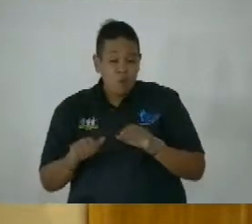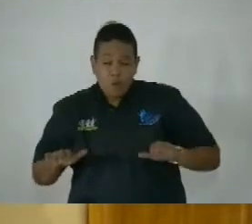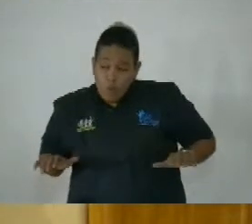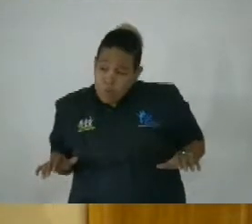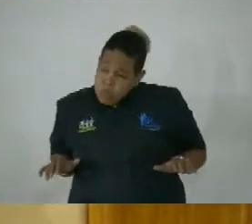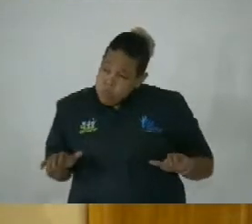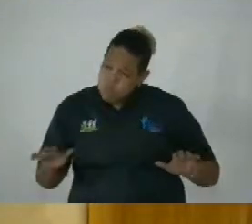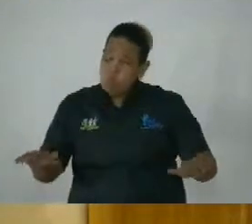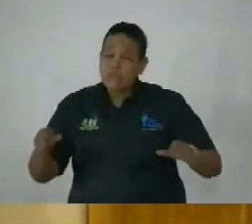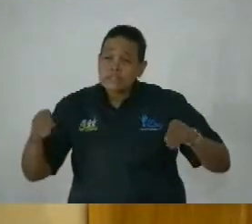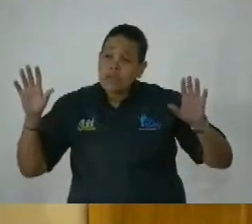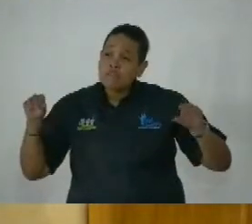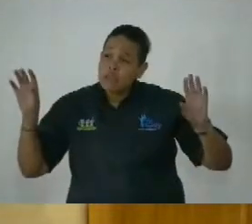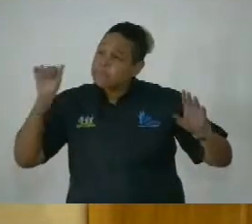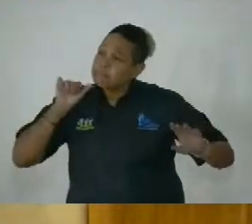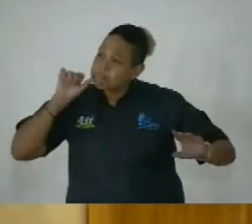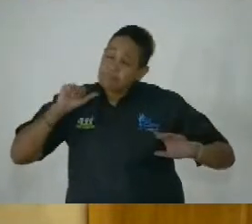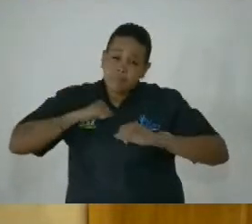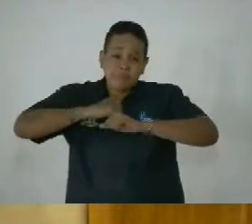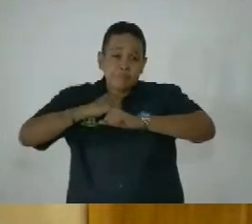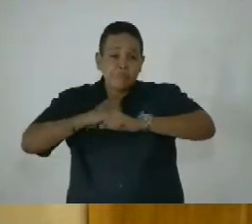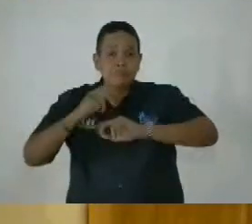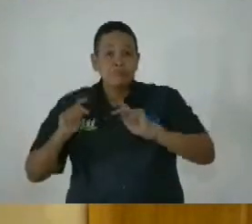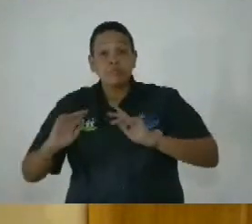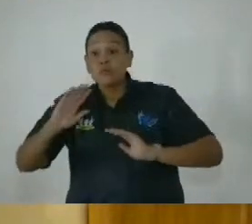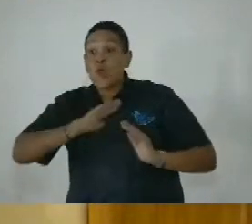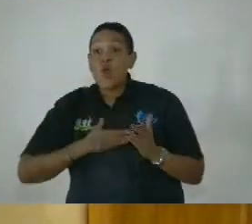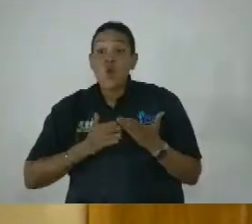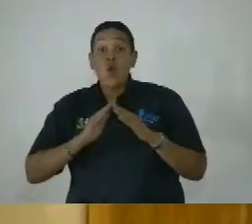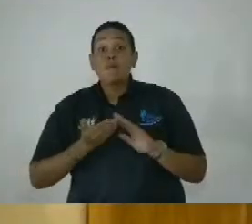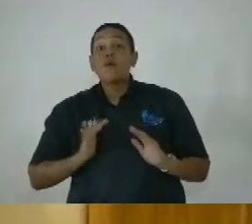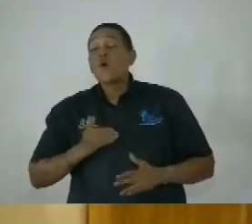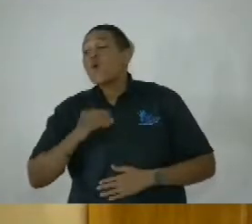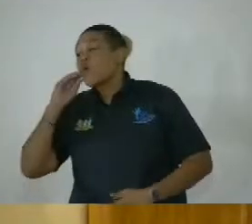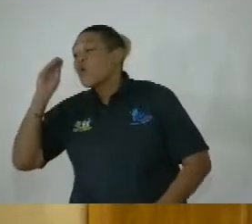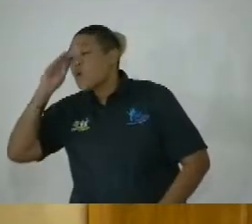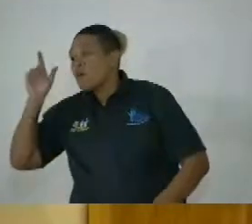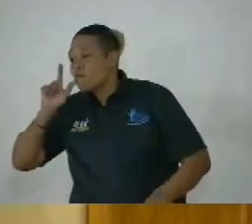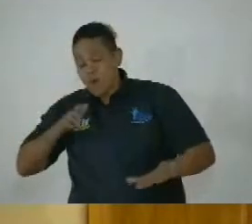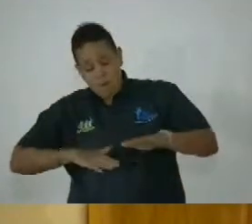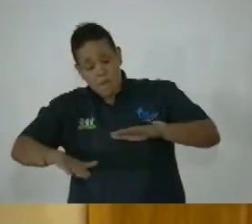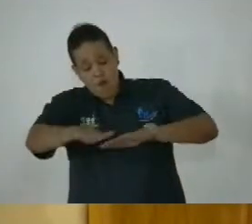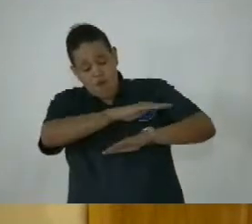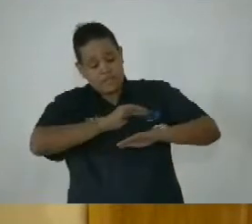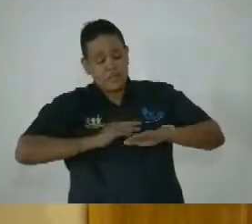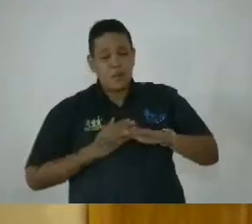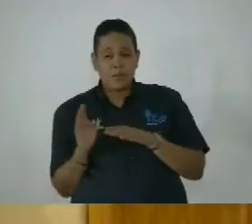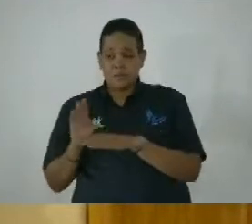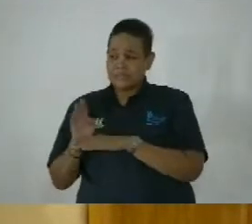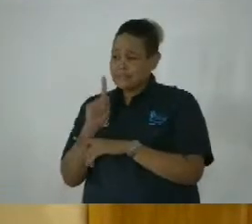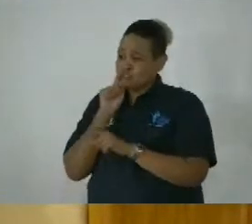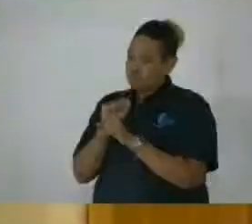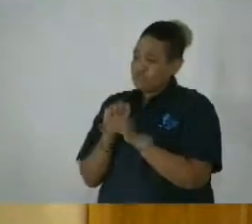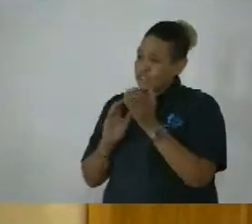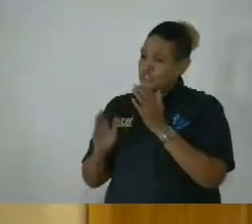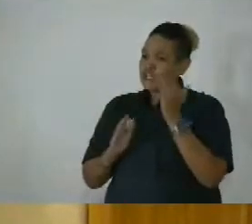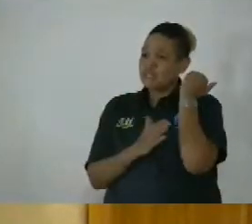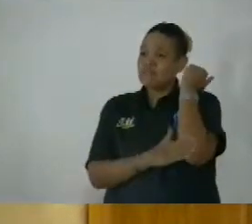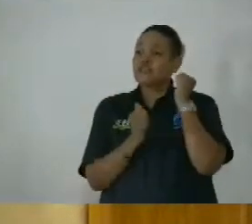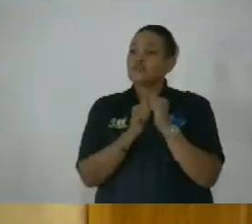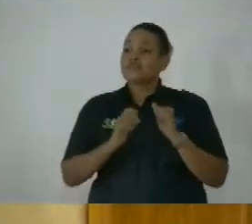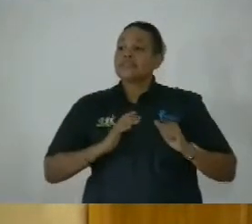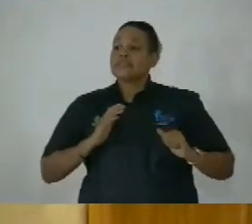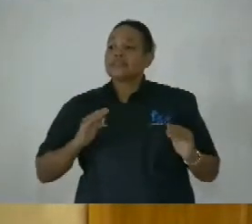and selflessly to protect our people, our communities, our homes, our borders, and our business. They have served the nation with